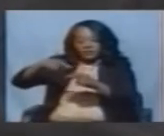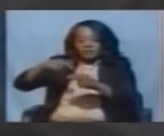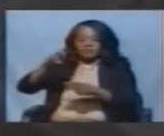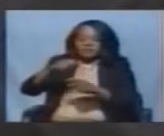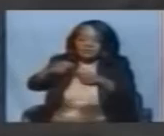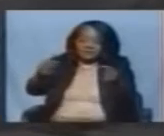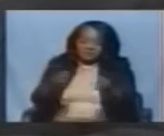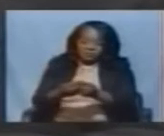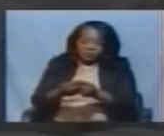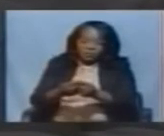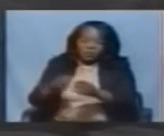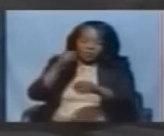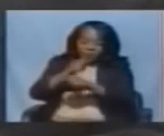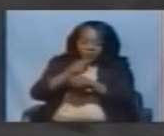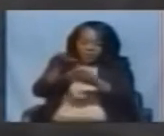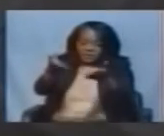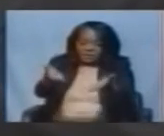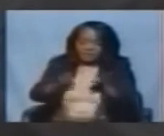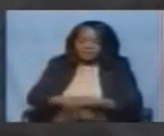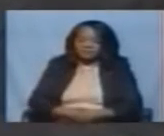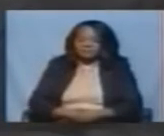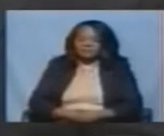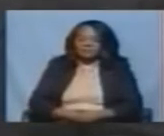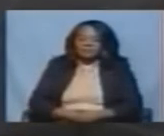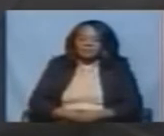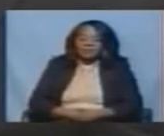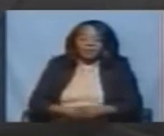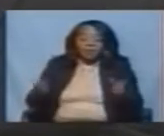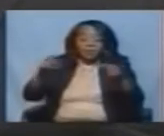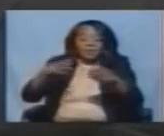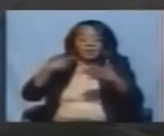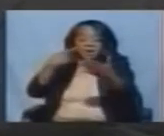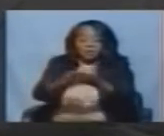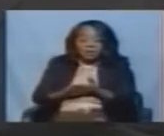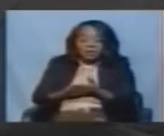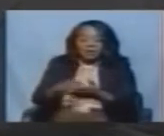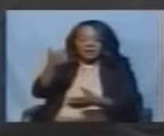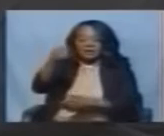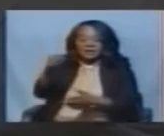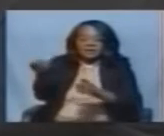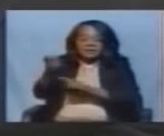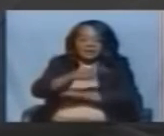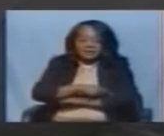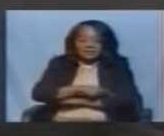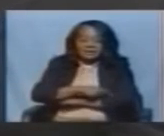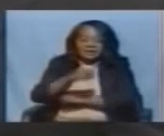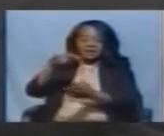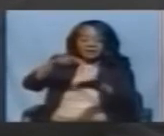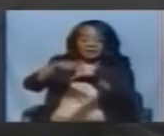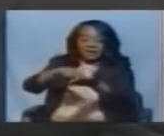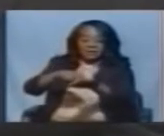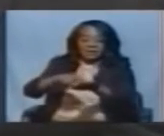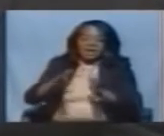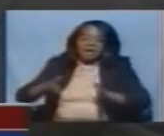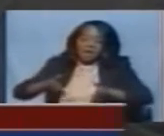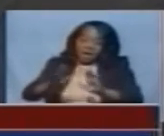and then the procurement committee must meet. Now, when they award that, we allow what is called 10-day standing time. You know, that period is to allow